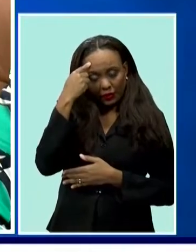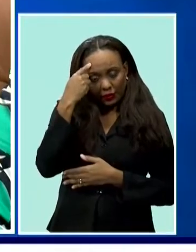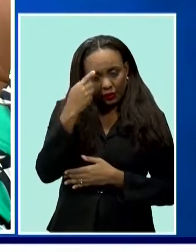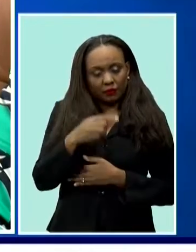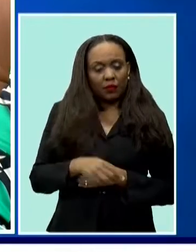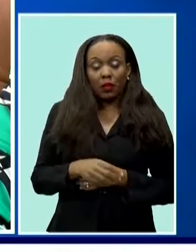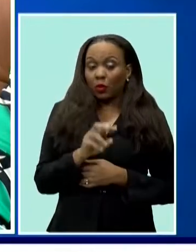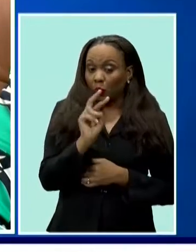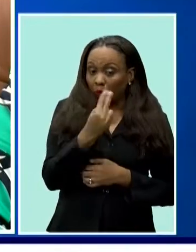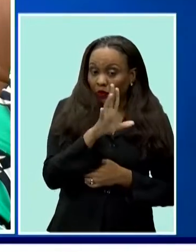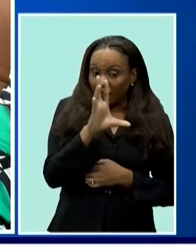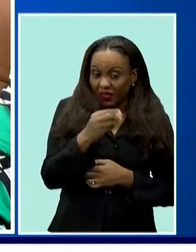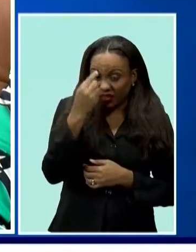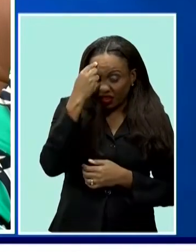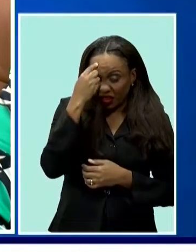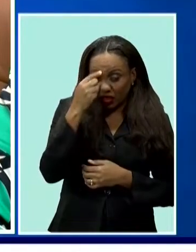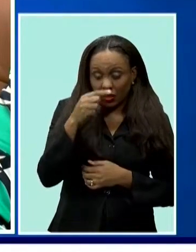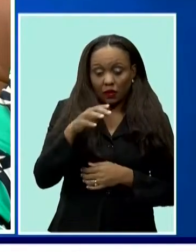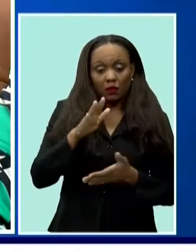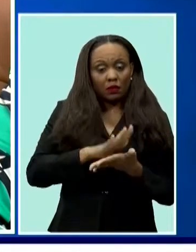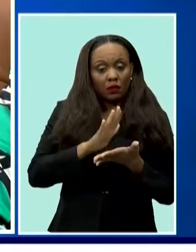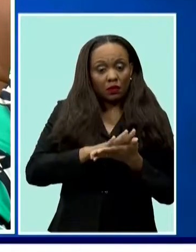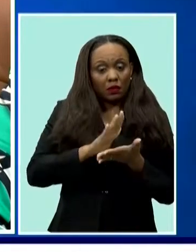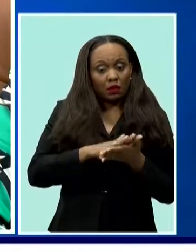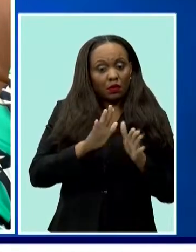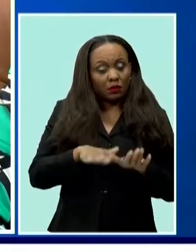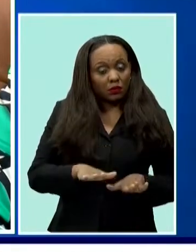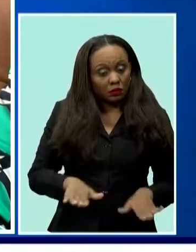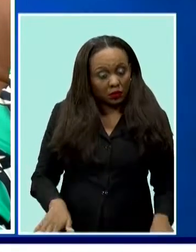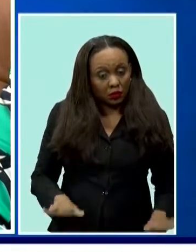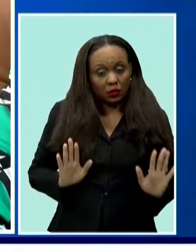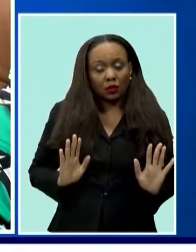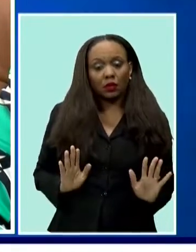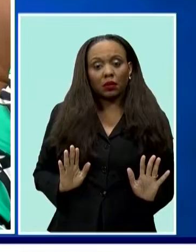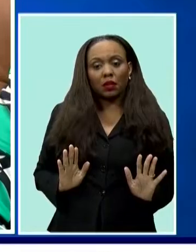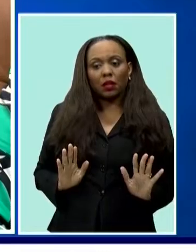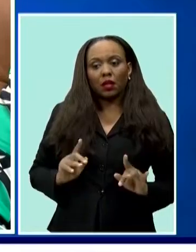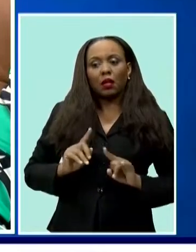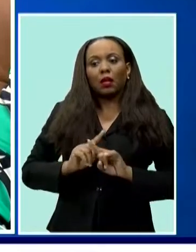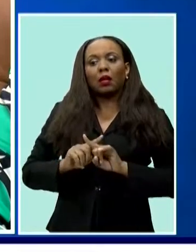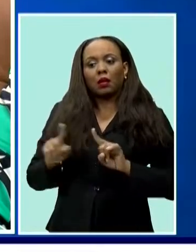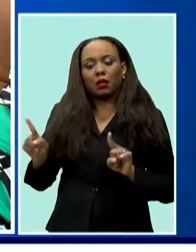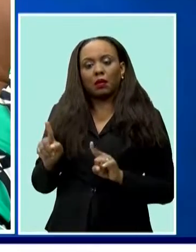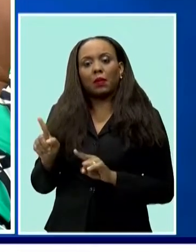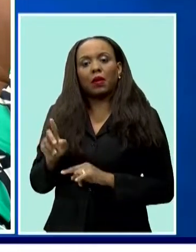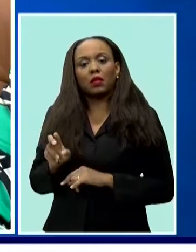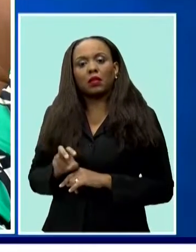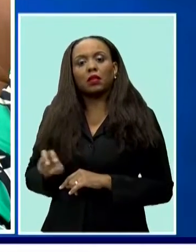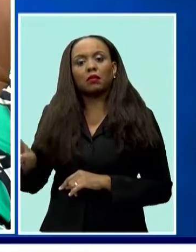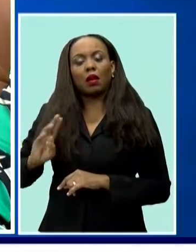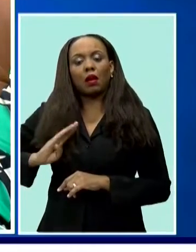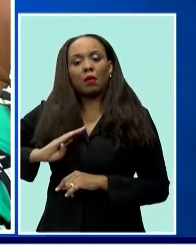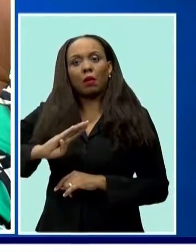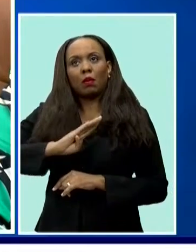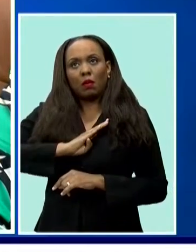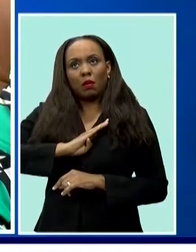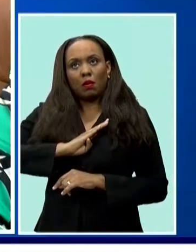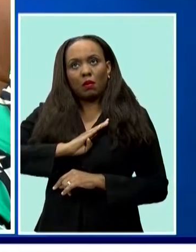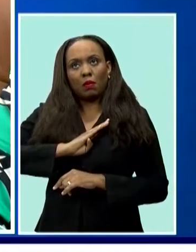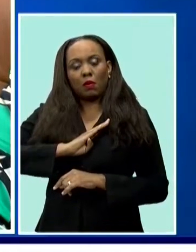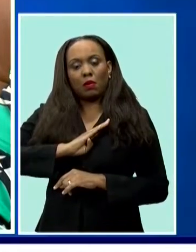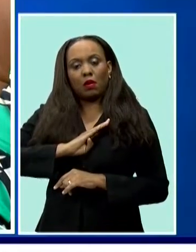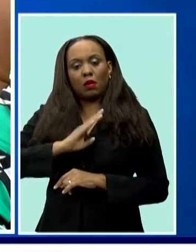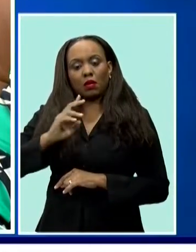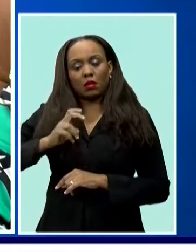case of the PSVs that are privately owned, not working under the transport board brand, then the school child will